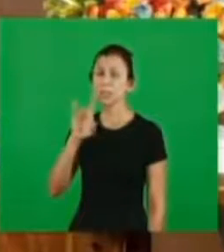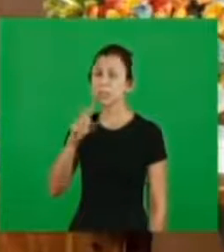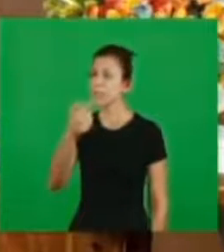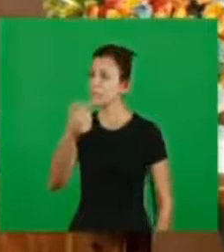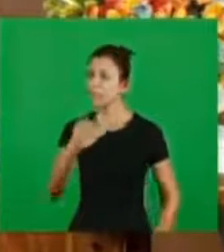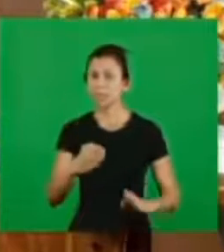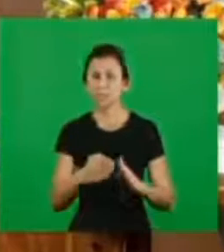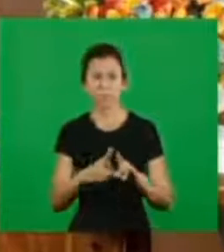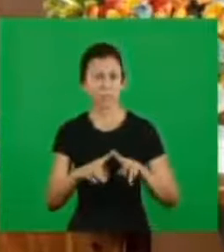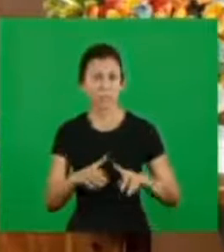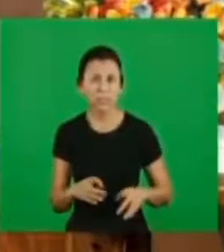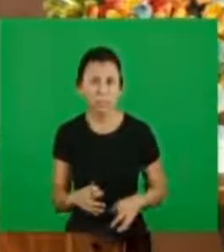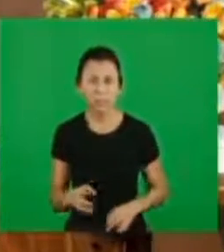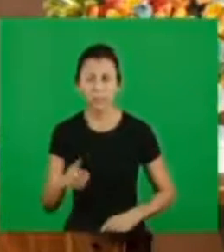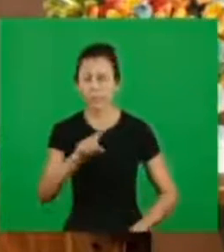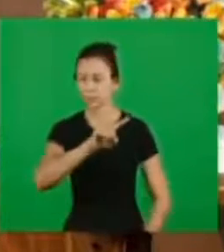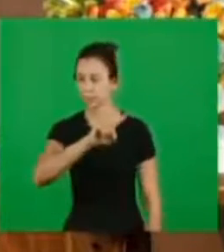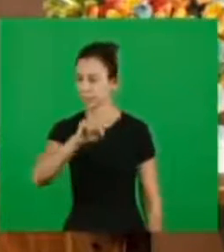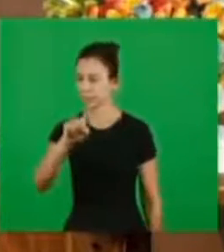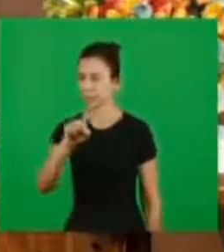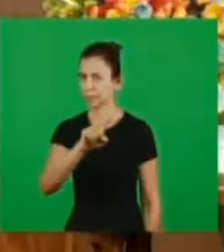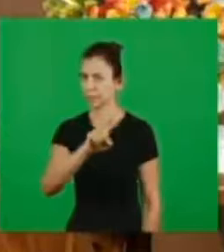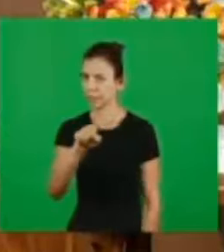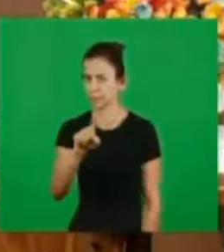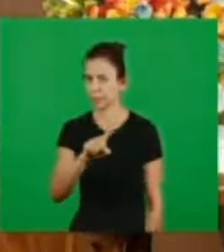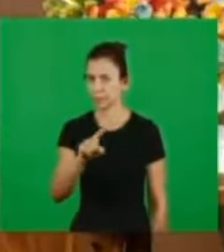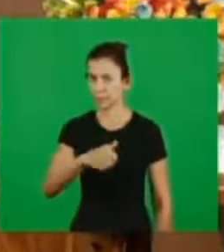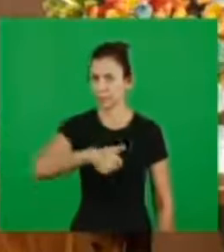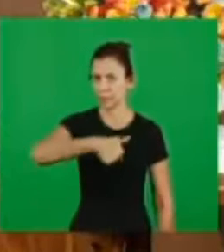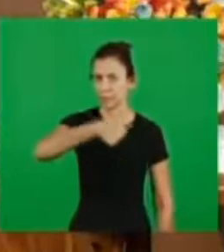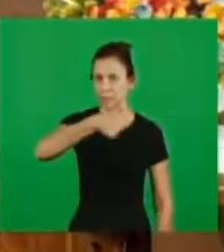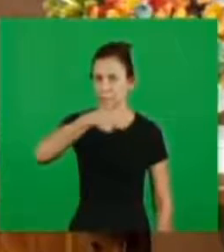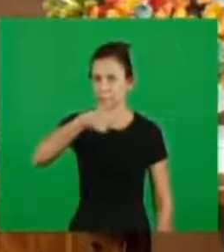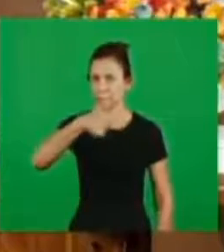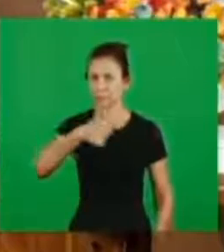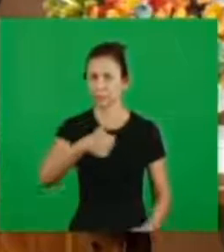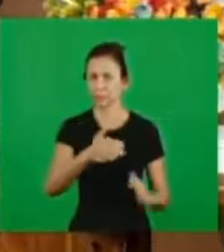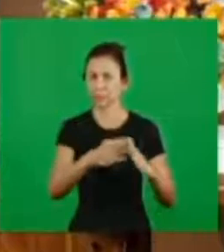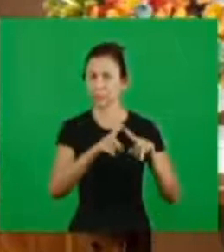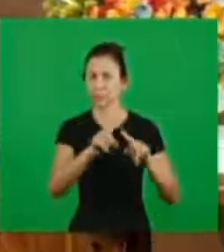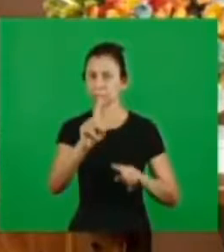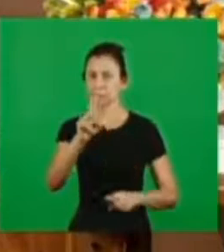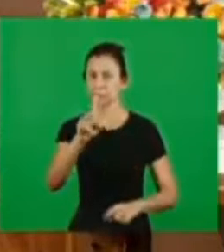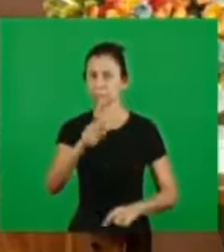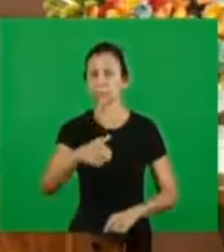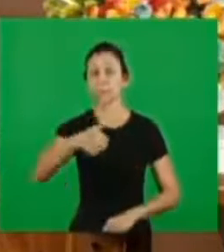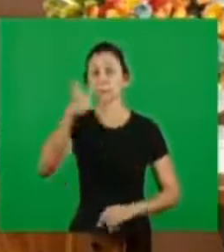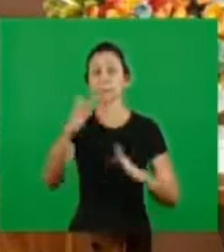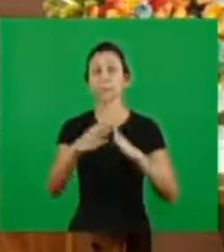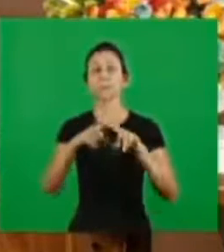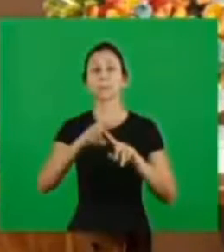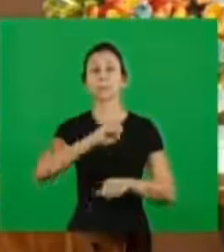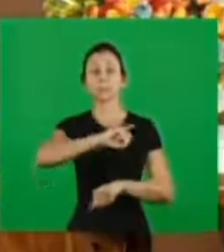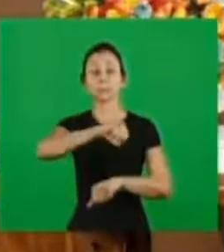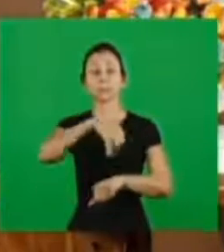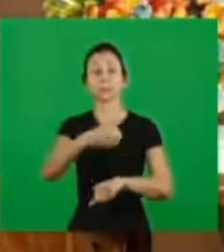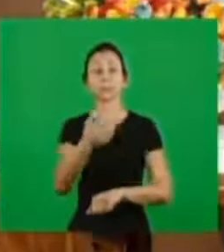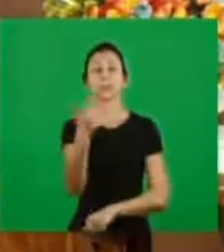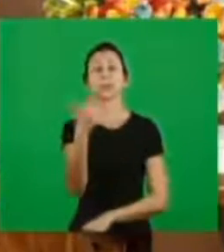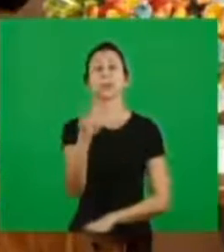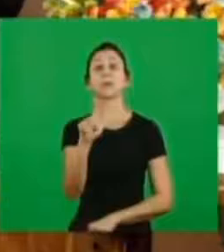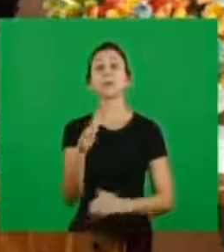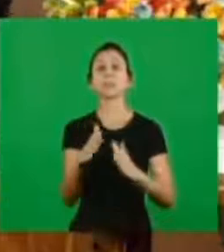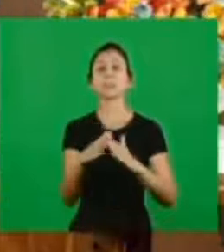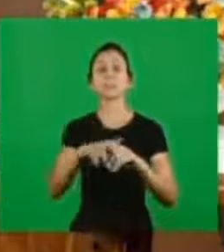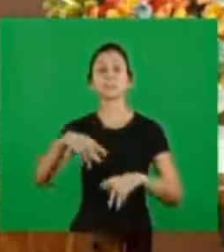only those seven church existed, but not, and also that this was the first church. They were not. The first church